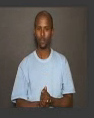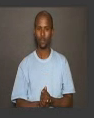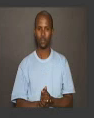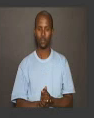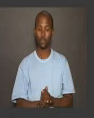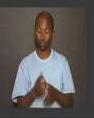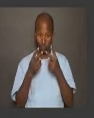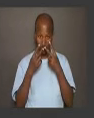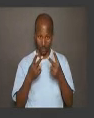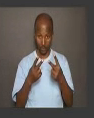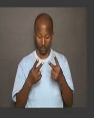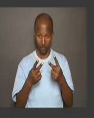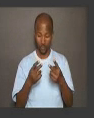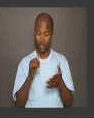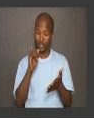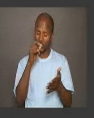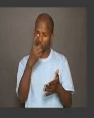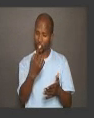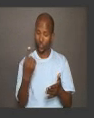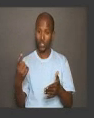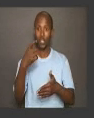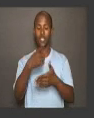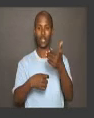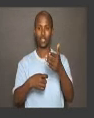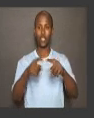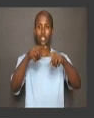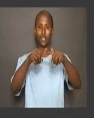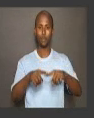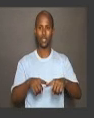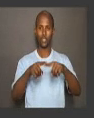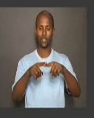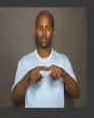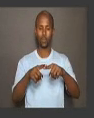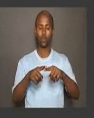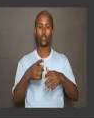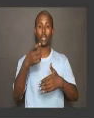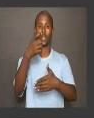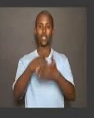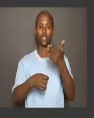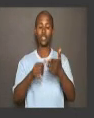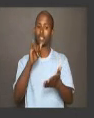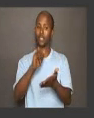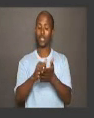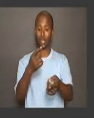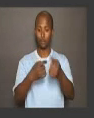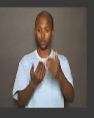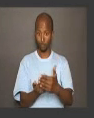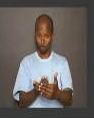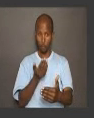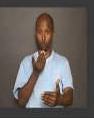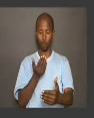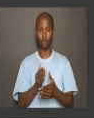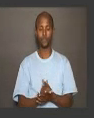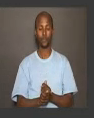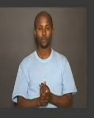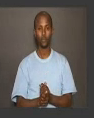377. You see that each result depends on the result that